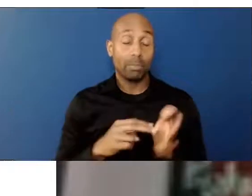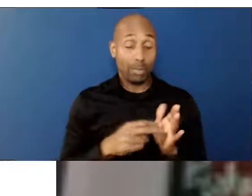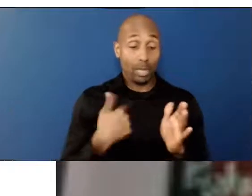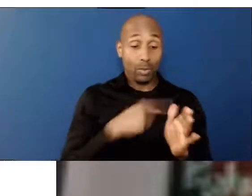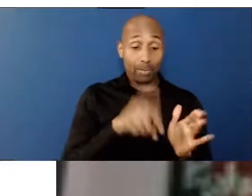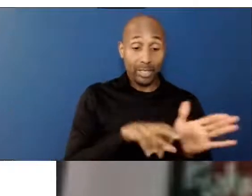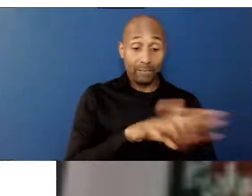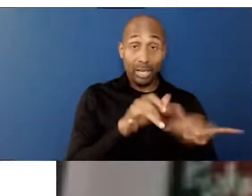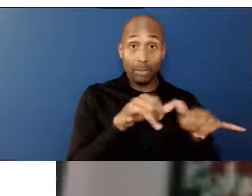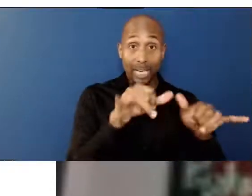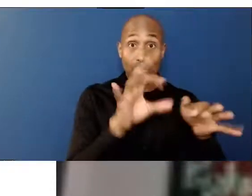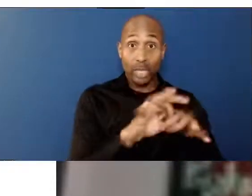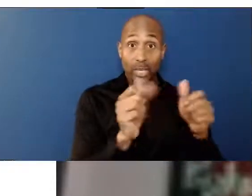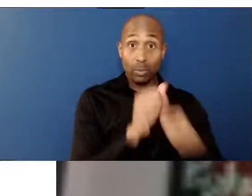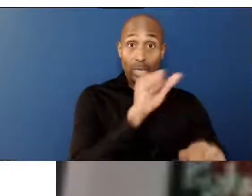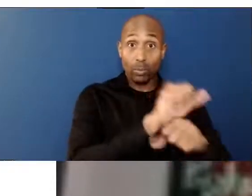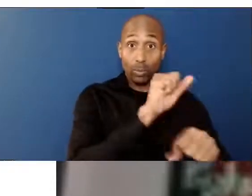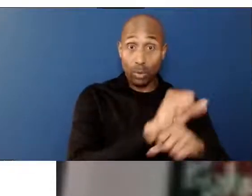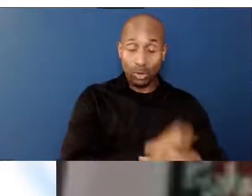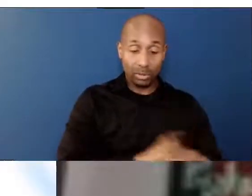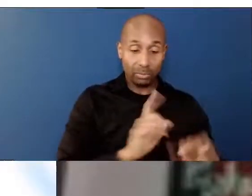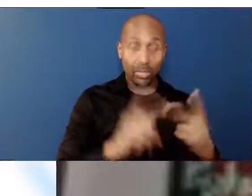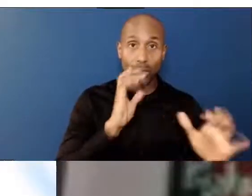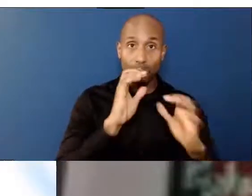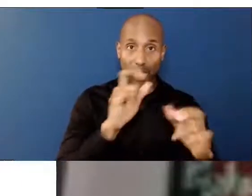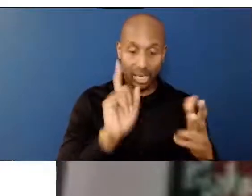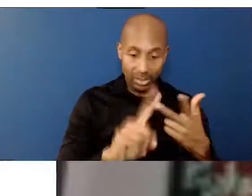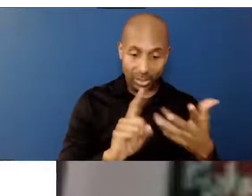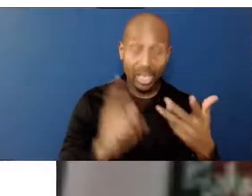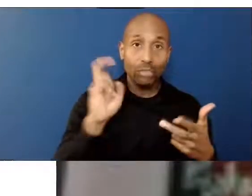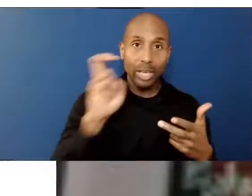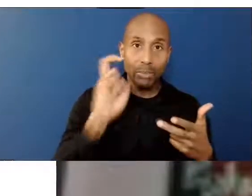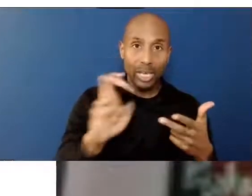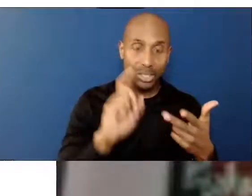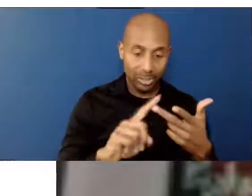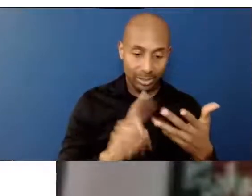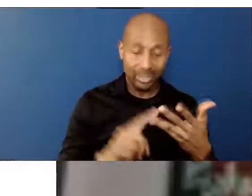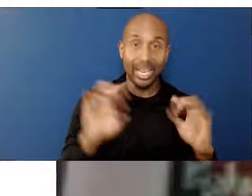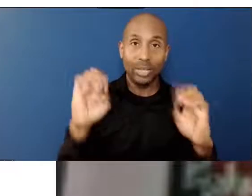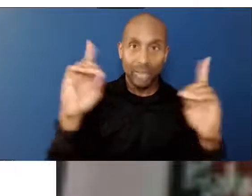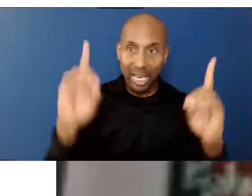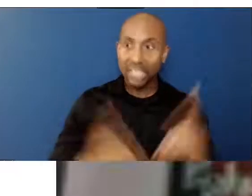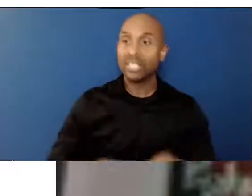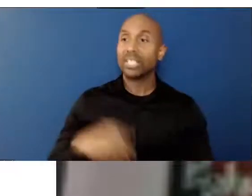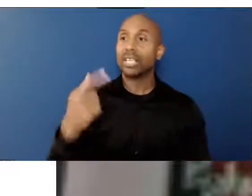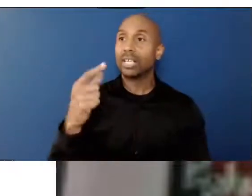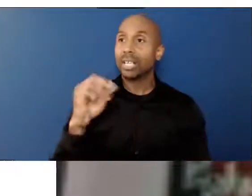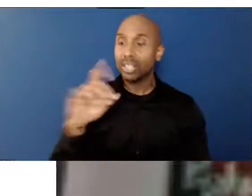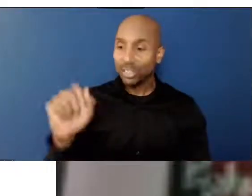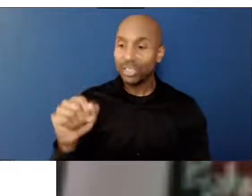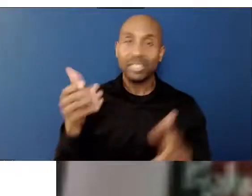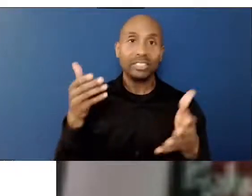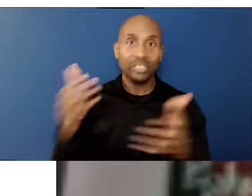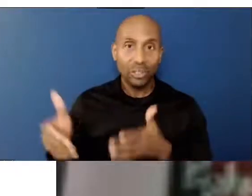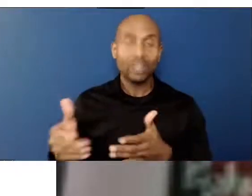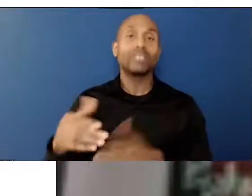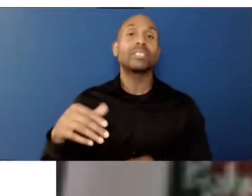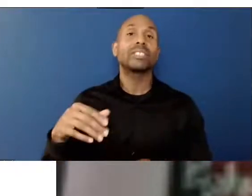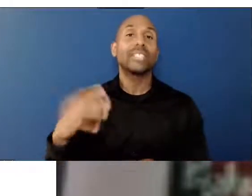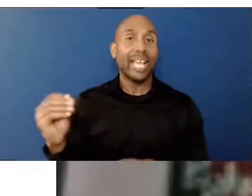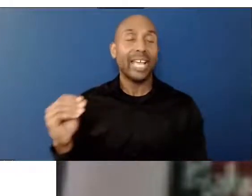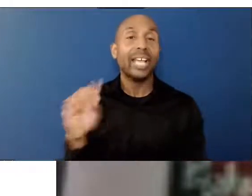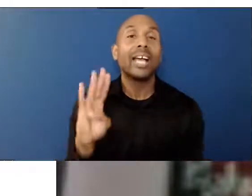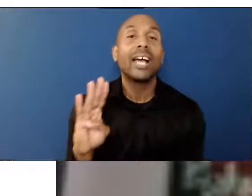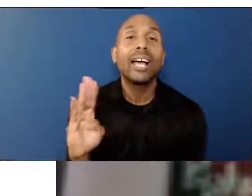employment and communication and transportation and education and goods and services and the built environment, but we're so much